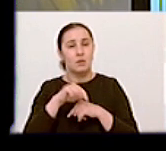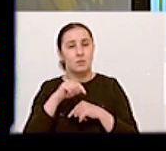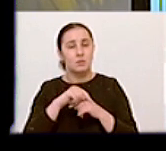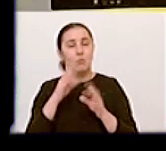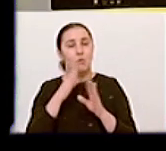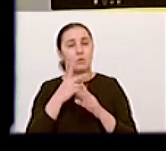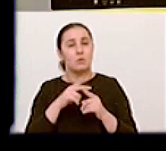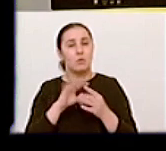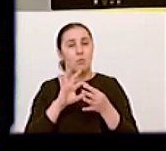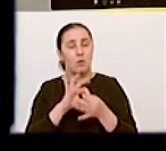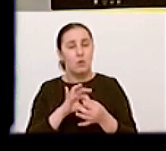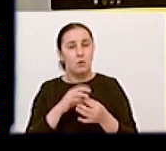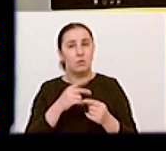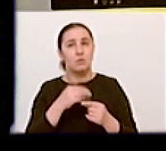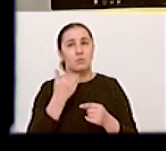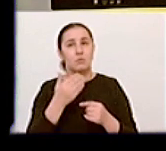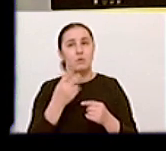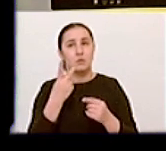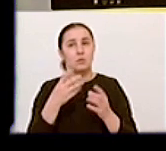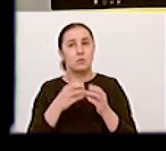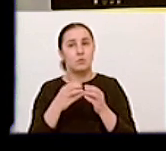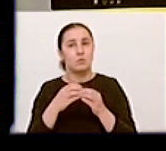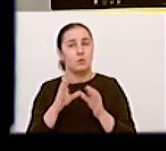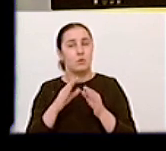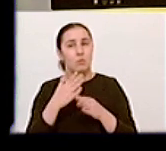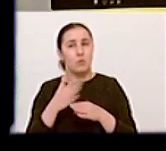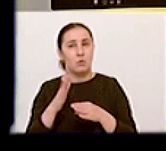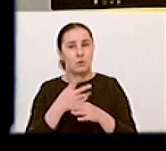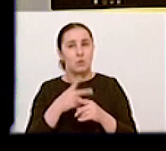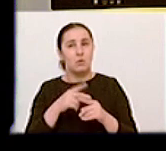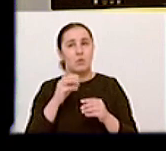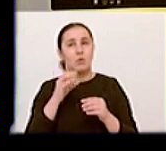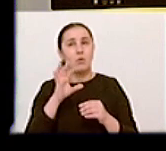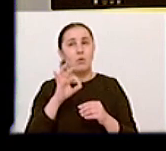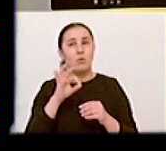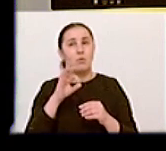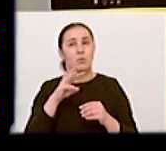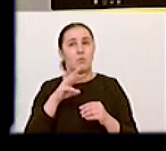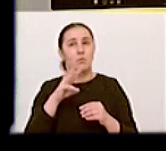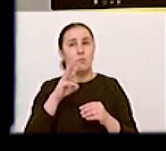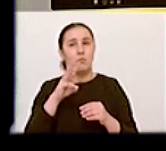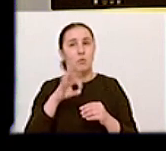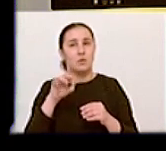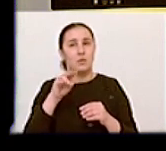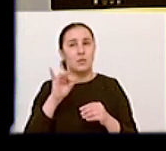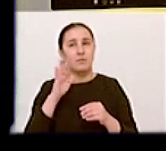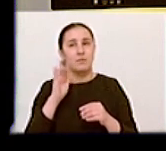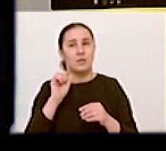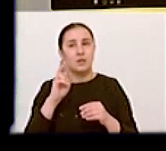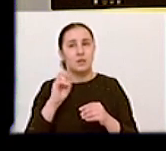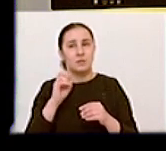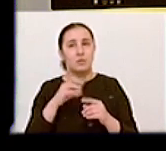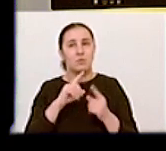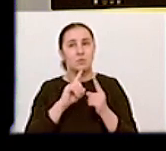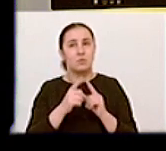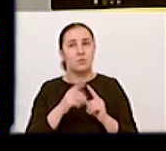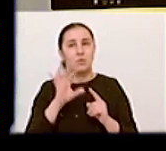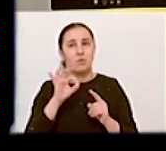muhitga bog'liq va 2 guruhga bo'linadi. 10 ta genetik hamda modifikatsion